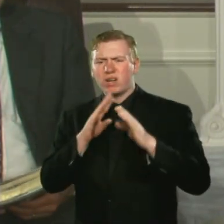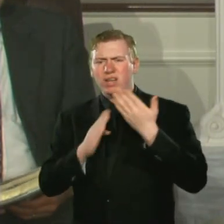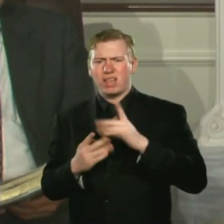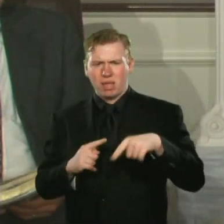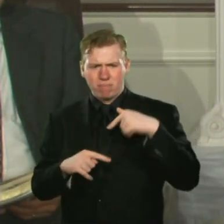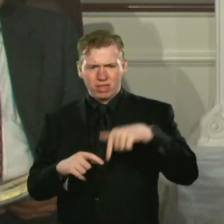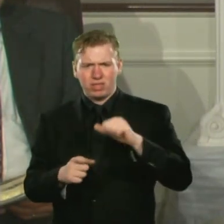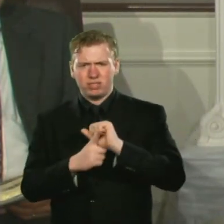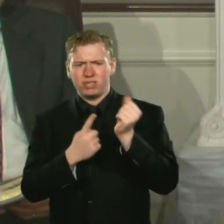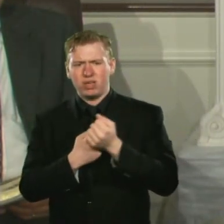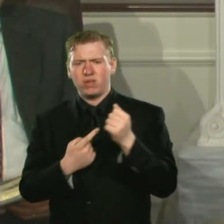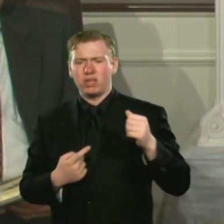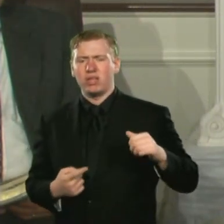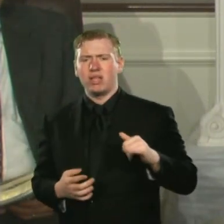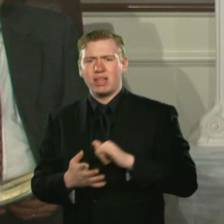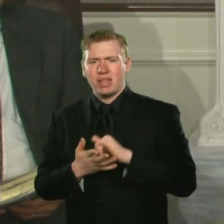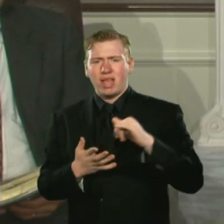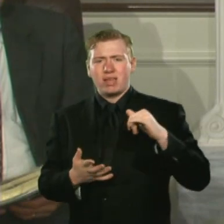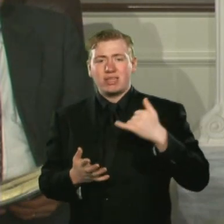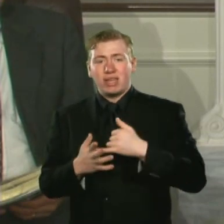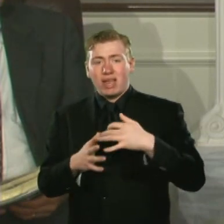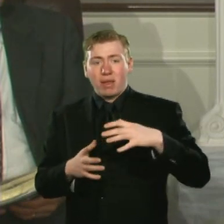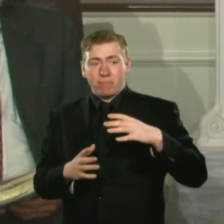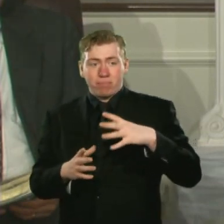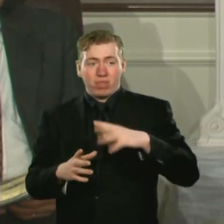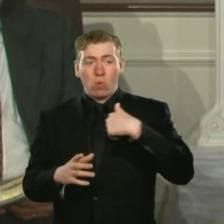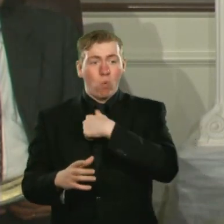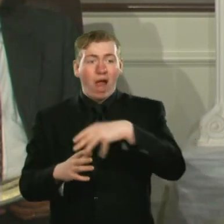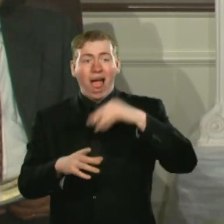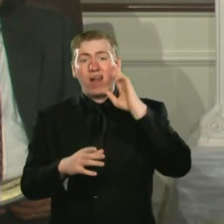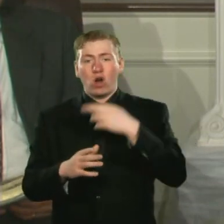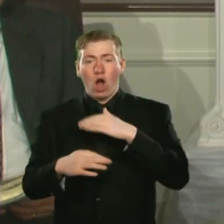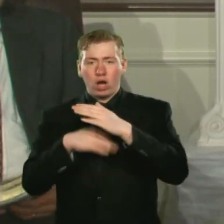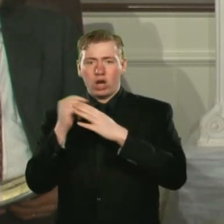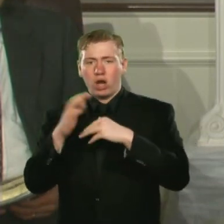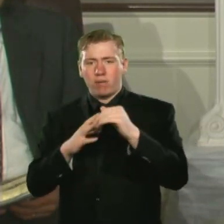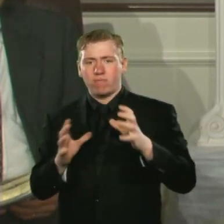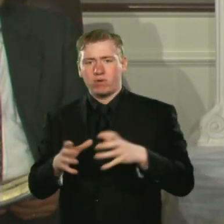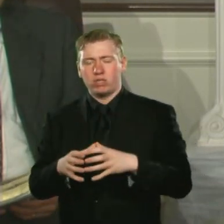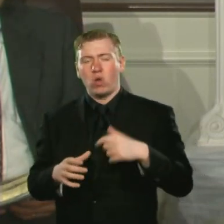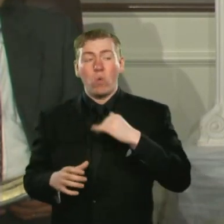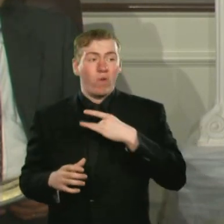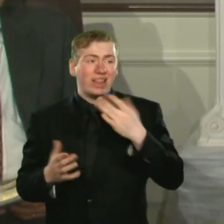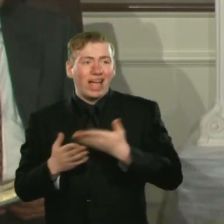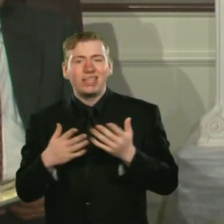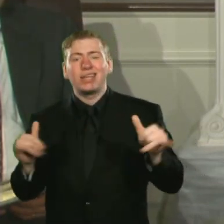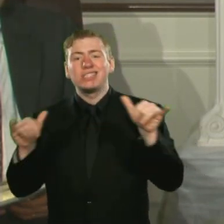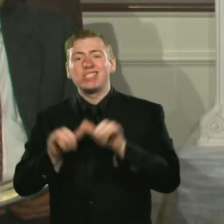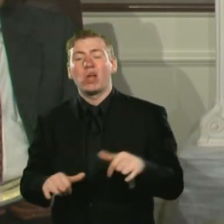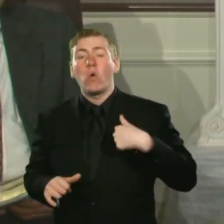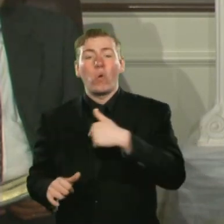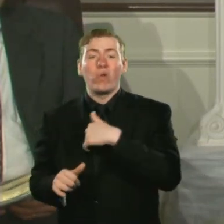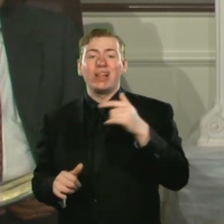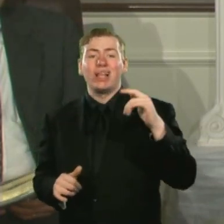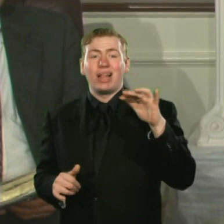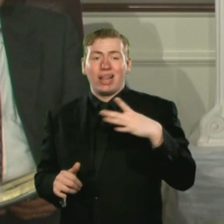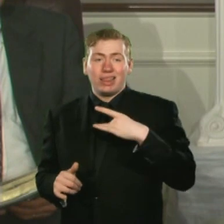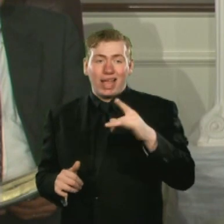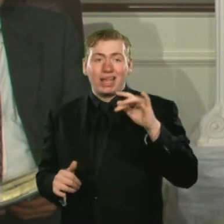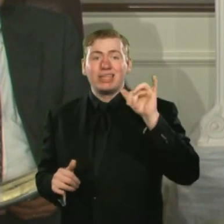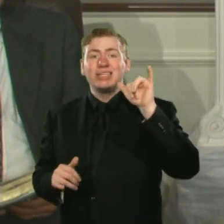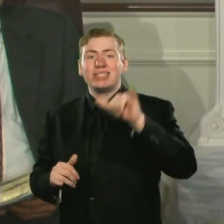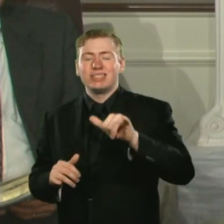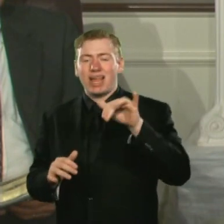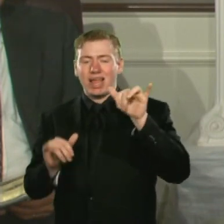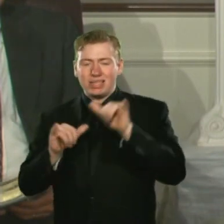whole situation is that it takes us out of our comfort zone. We like certain things the same way. We like going to sit in the same place in the